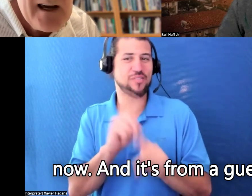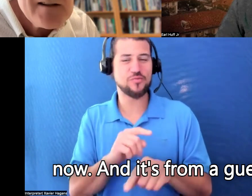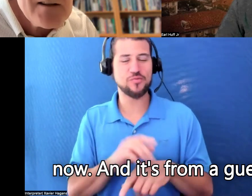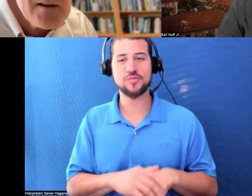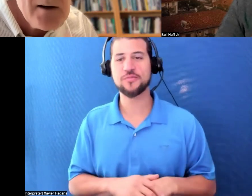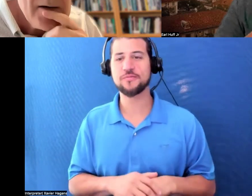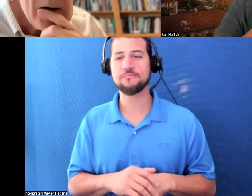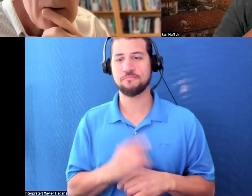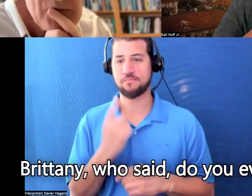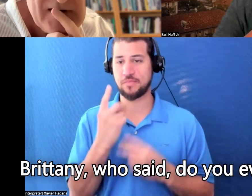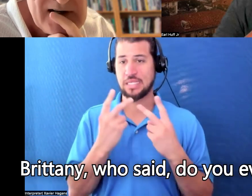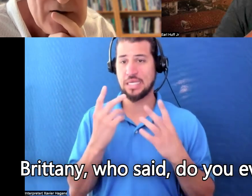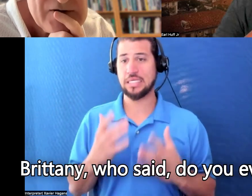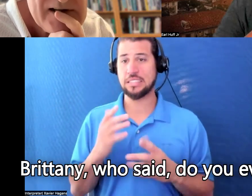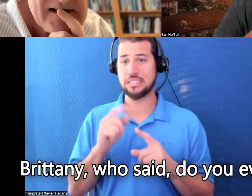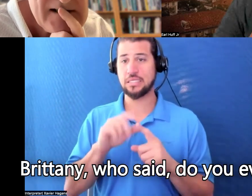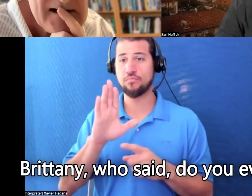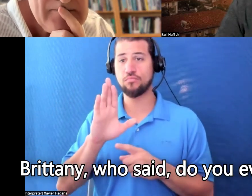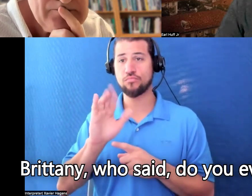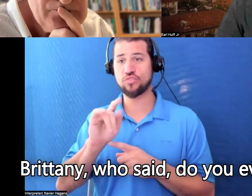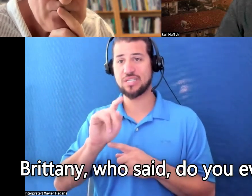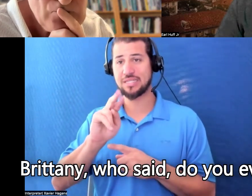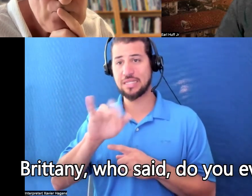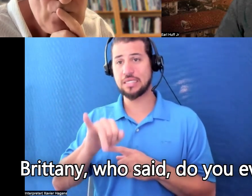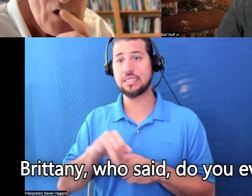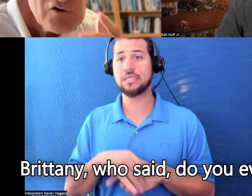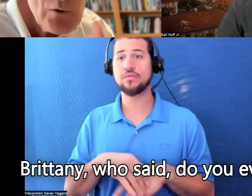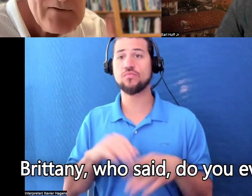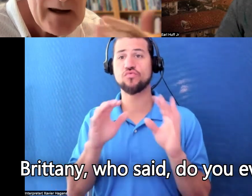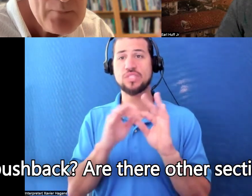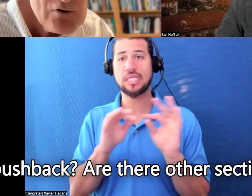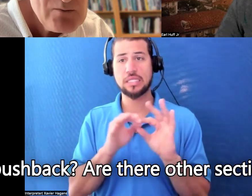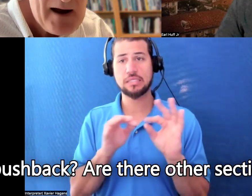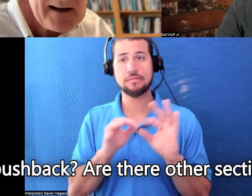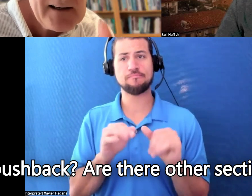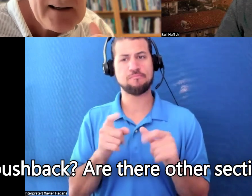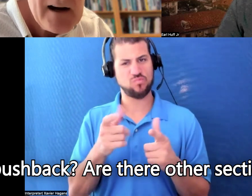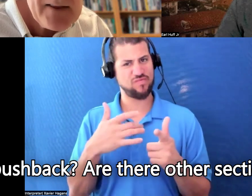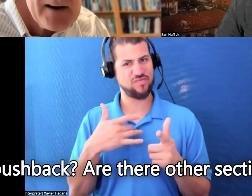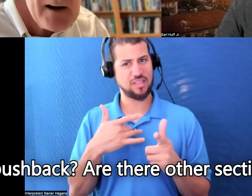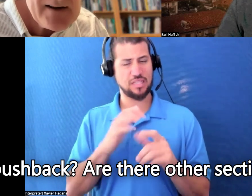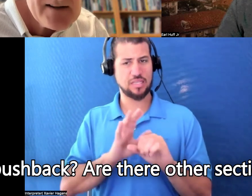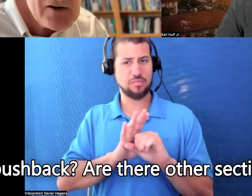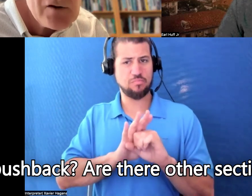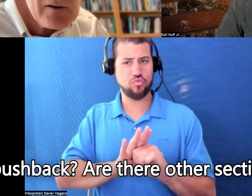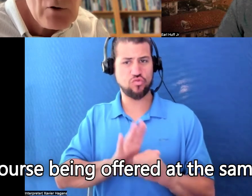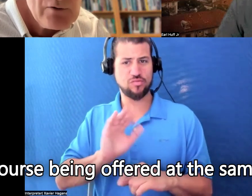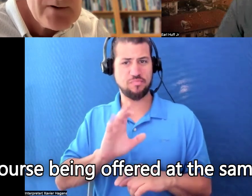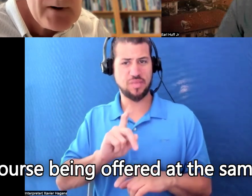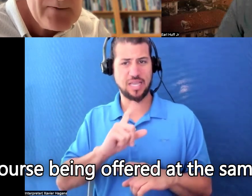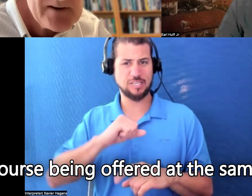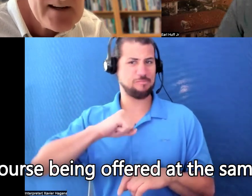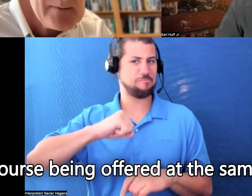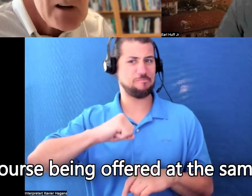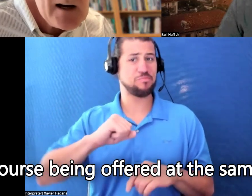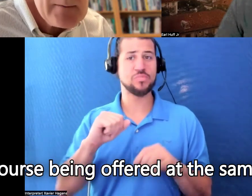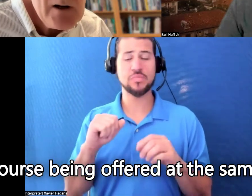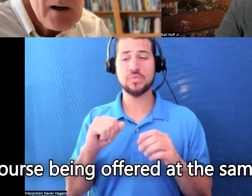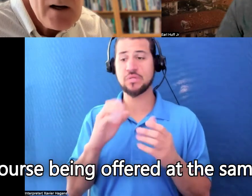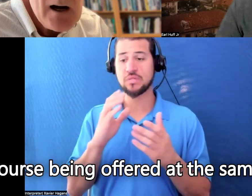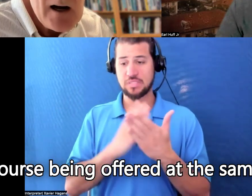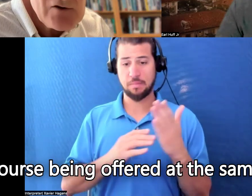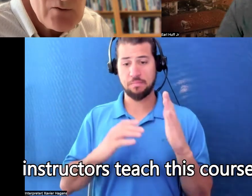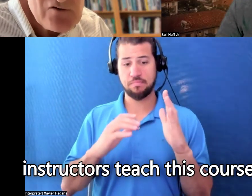from a guest, Brittany, who said, do you ever get pushback? Are there sections of the course being offered at the same